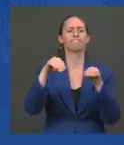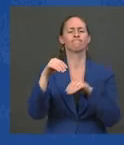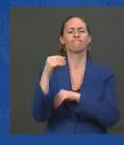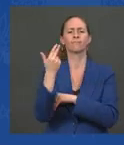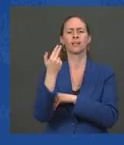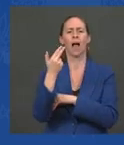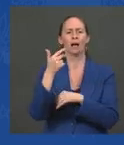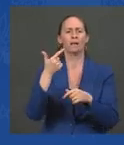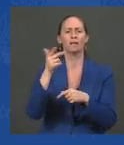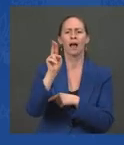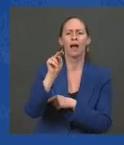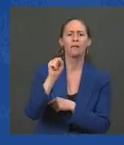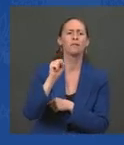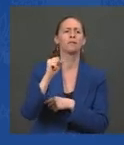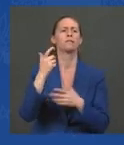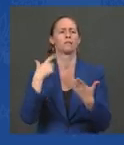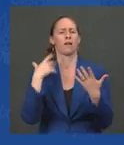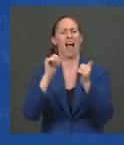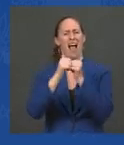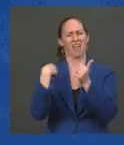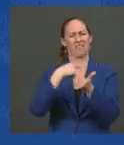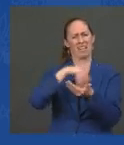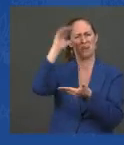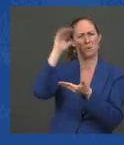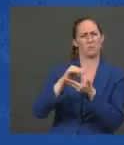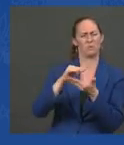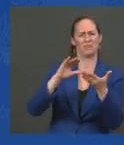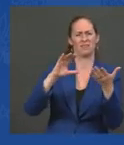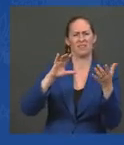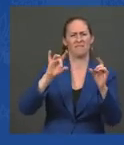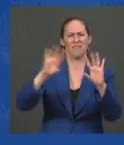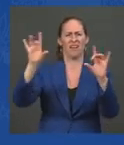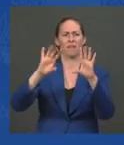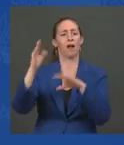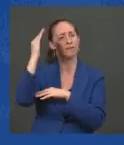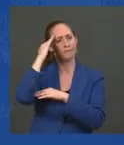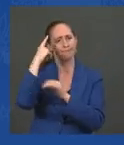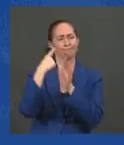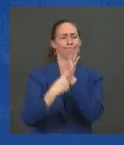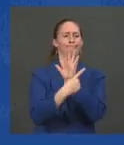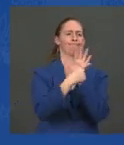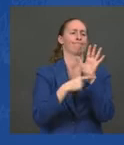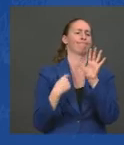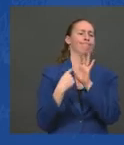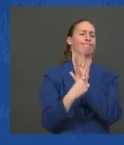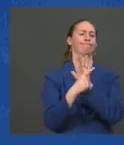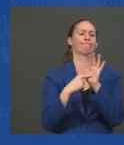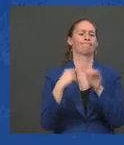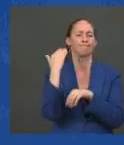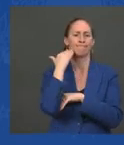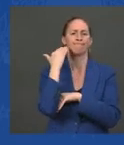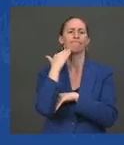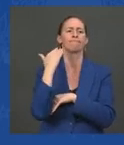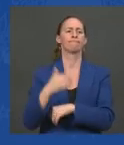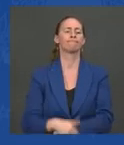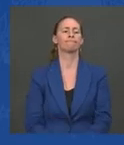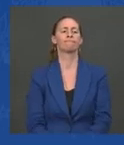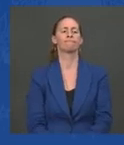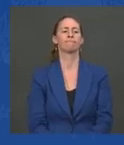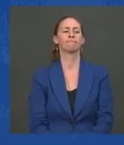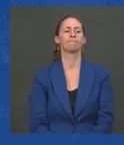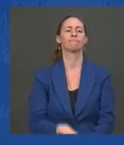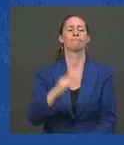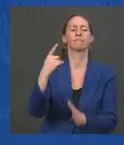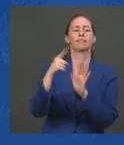violence. I know I get criticized for being the guy who passed the assault weapons ban. I'm proud of having passed the assault weapons ban. But here's the